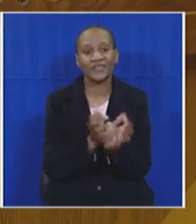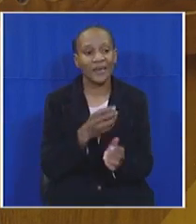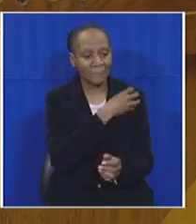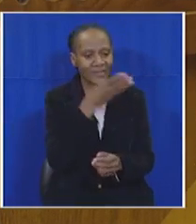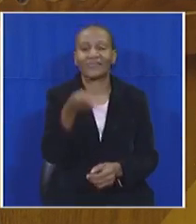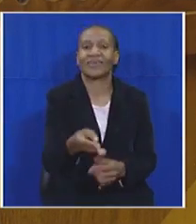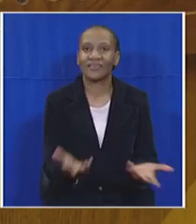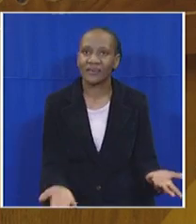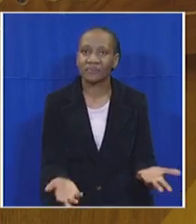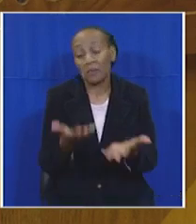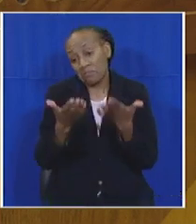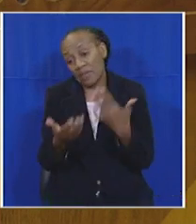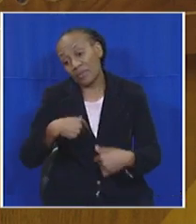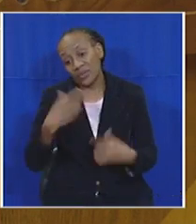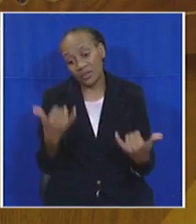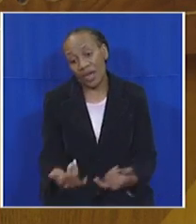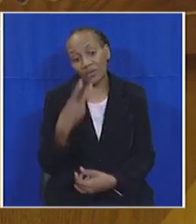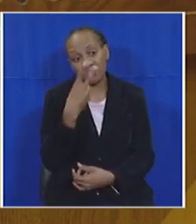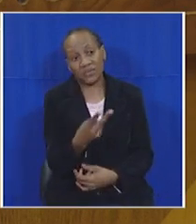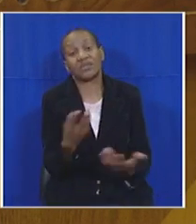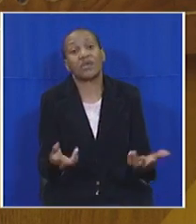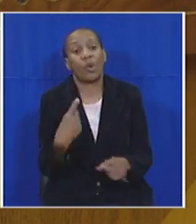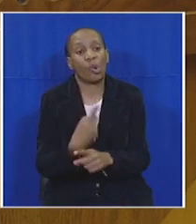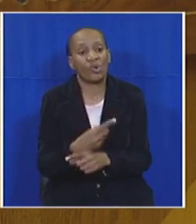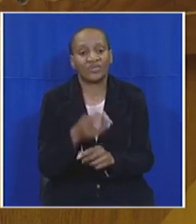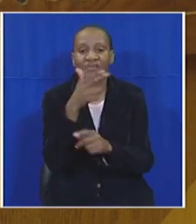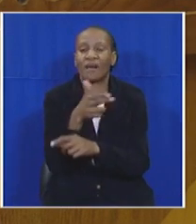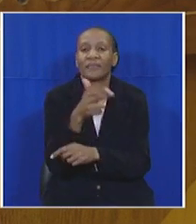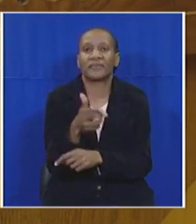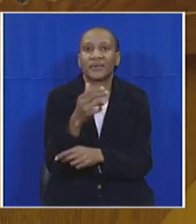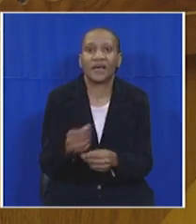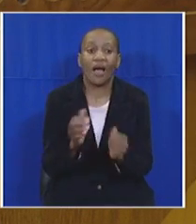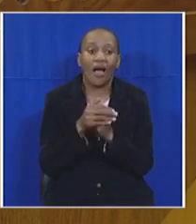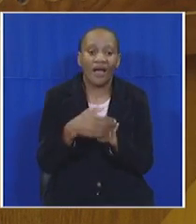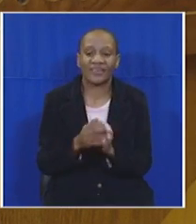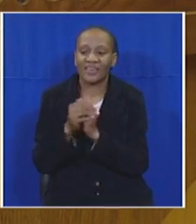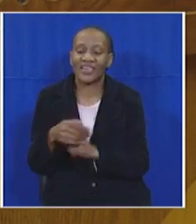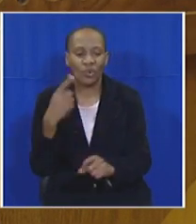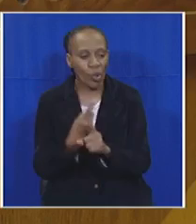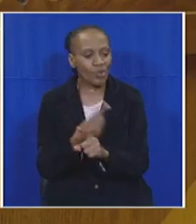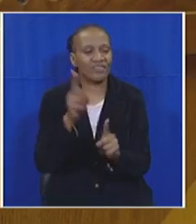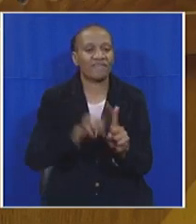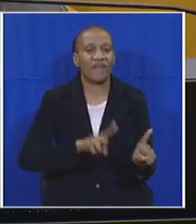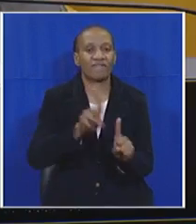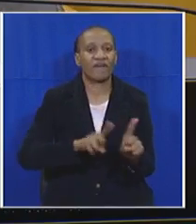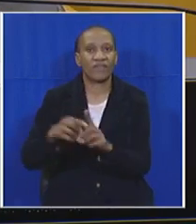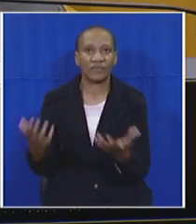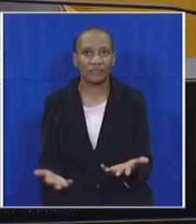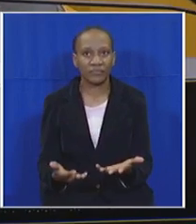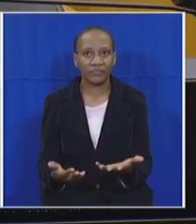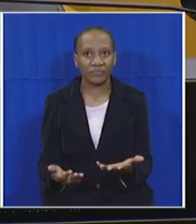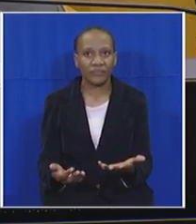credentials. Maybe that's why we see him in camo gear so often. He's hiding from his many failures. So I'm not going to call him